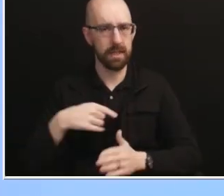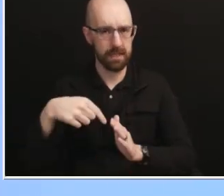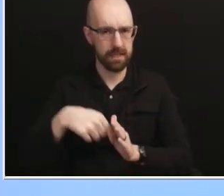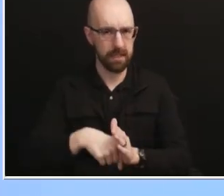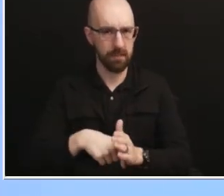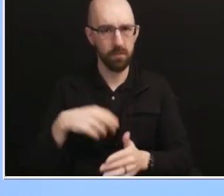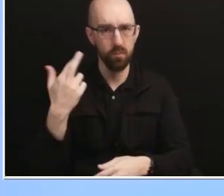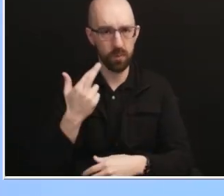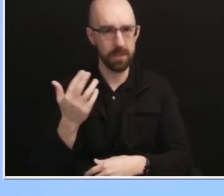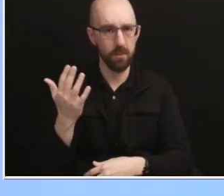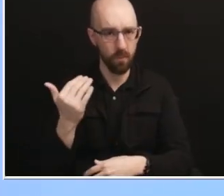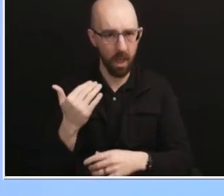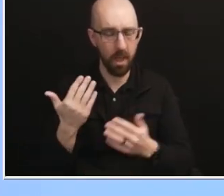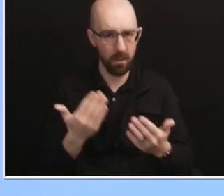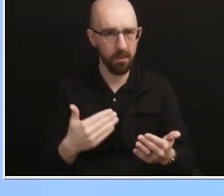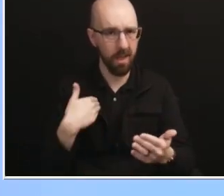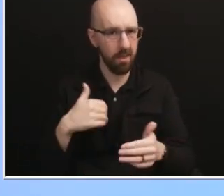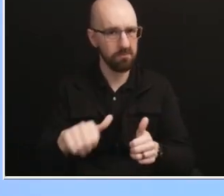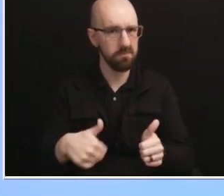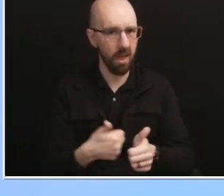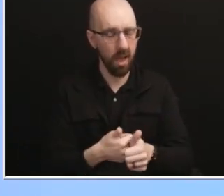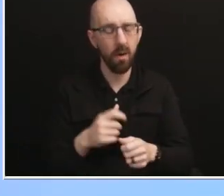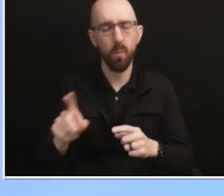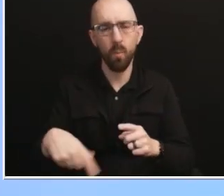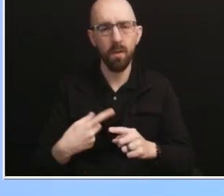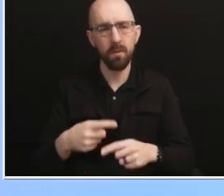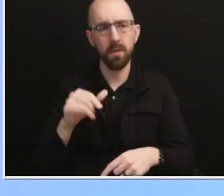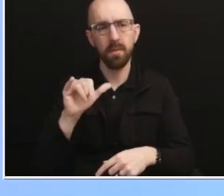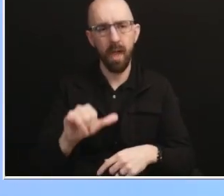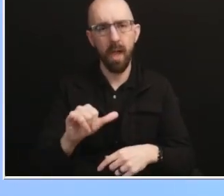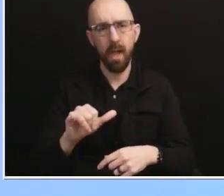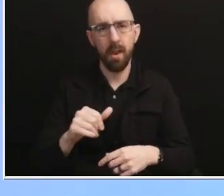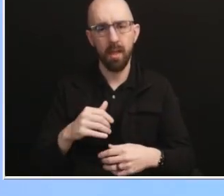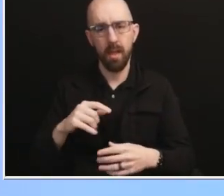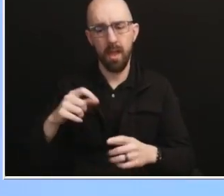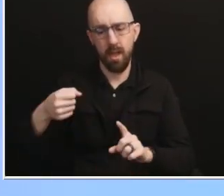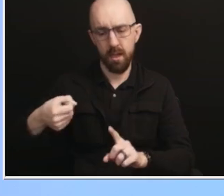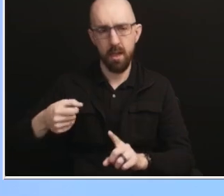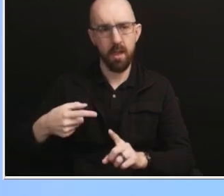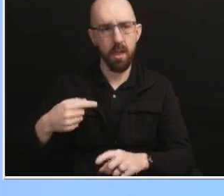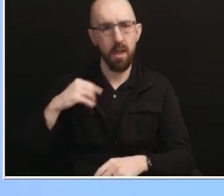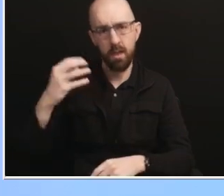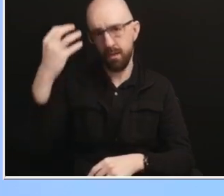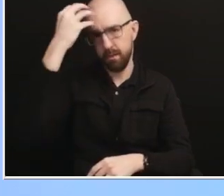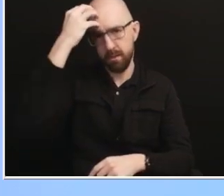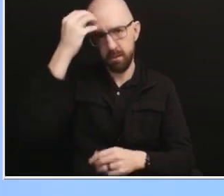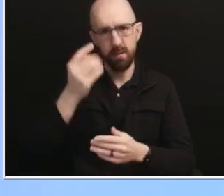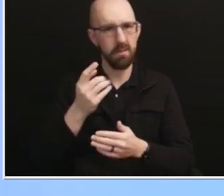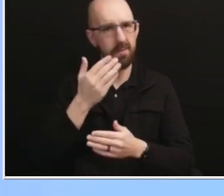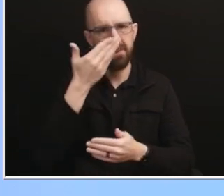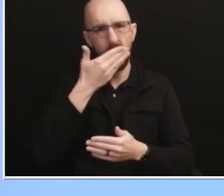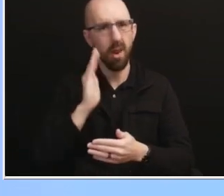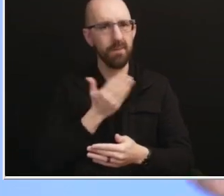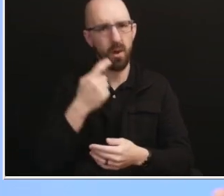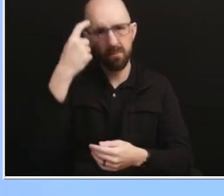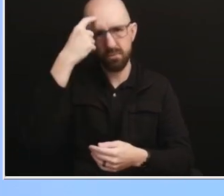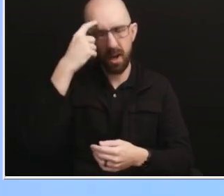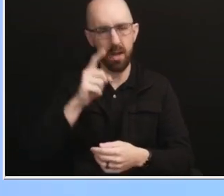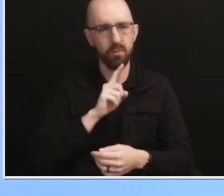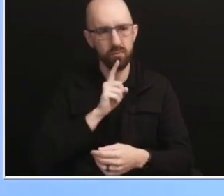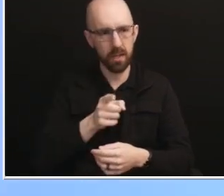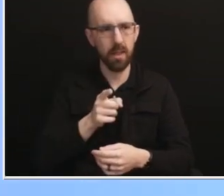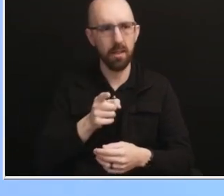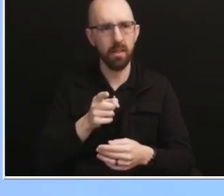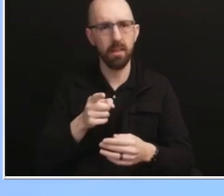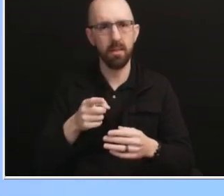that whenever that is activated, our prefrontal cortex, the front part of our brain where the real us lives, turns off, and we